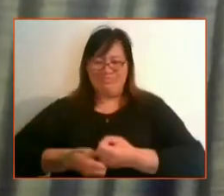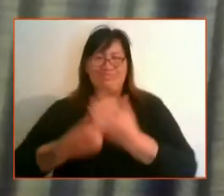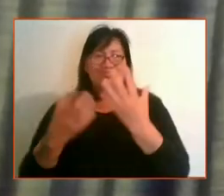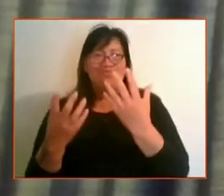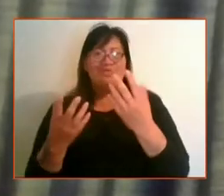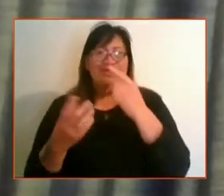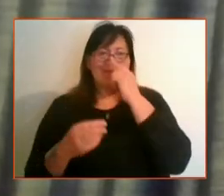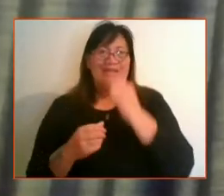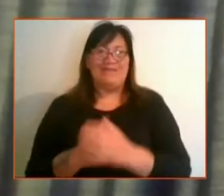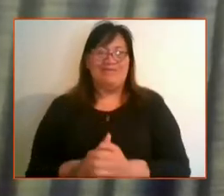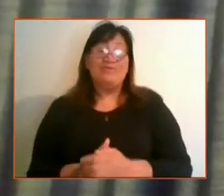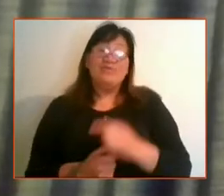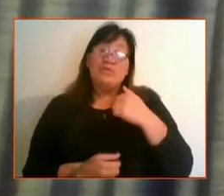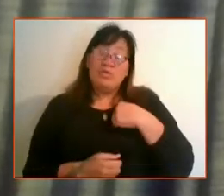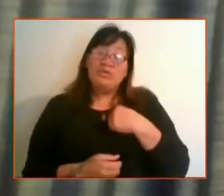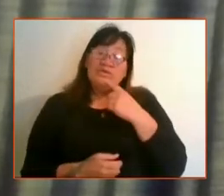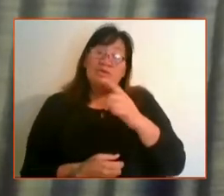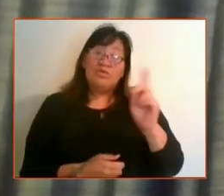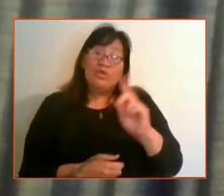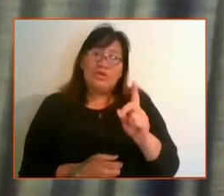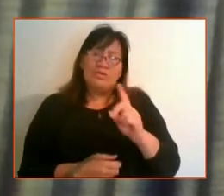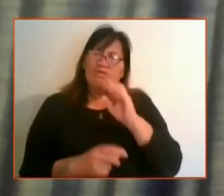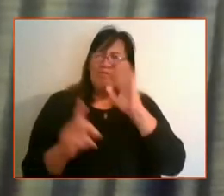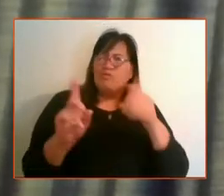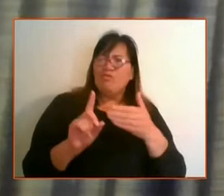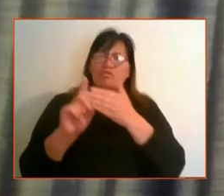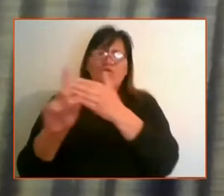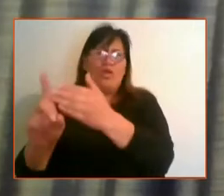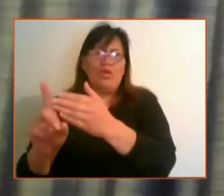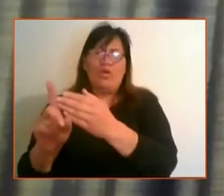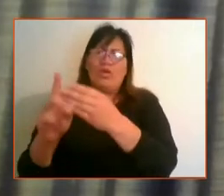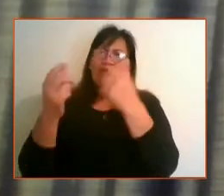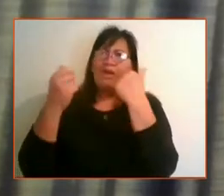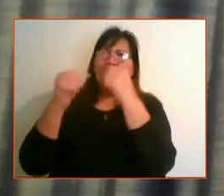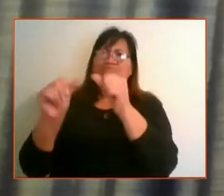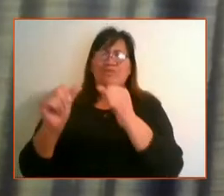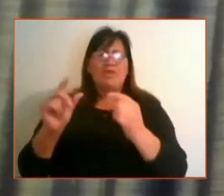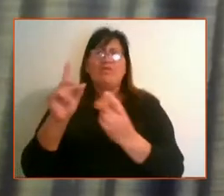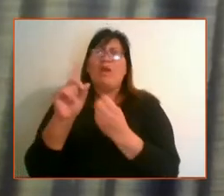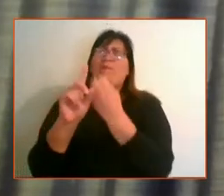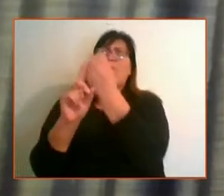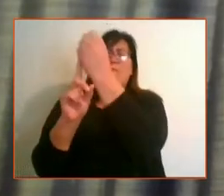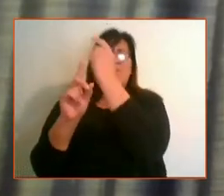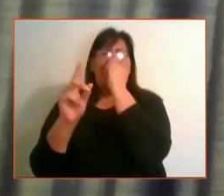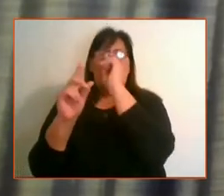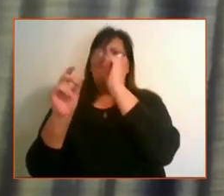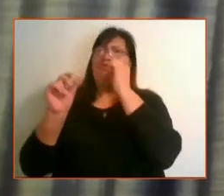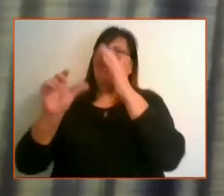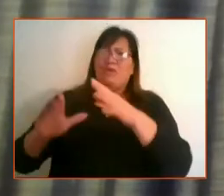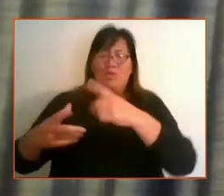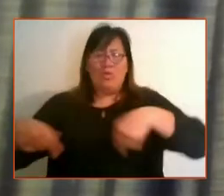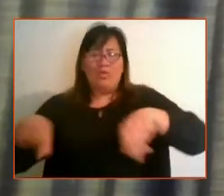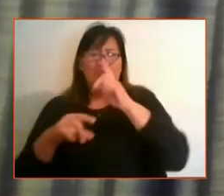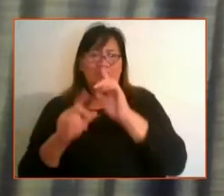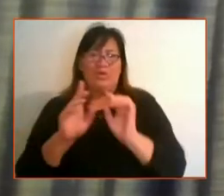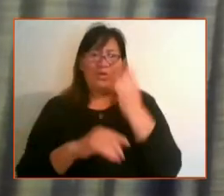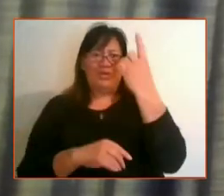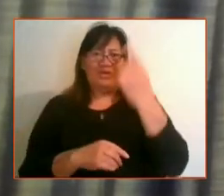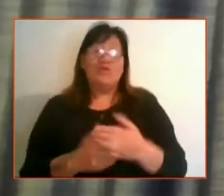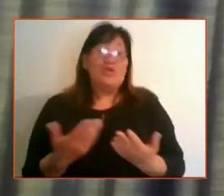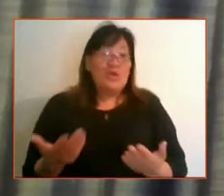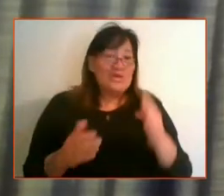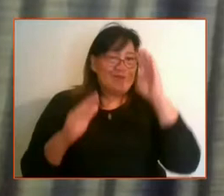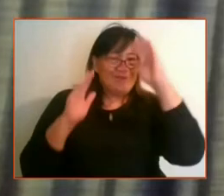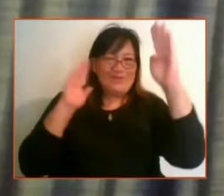mātou whakatauki, whai a te toi, uarewa o te auahatanga, hei ki te toi toi manua mo Tamaki Makaurau. Anō reira, tēnā tātou